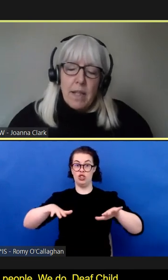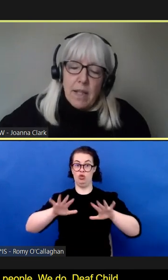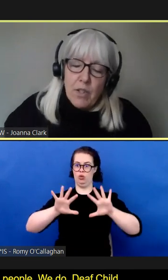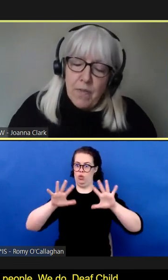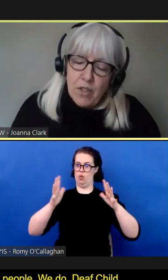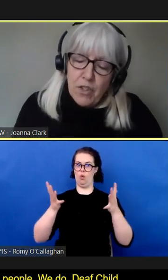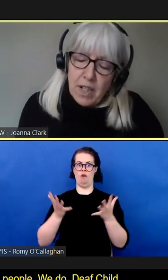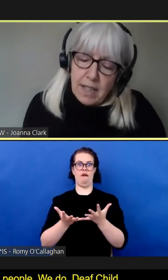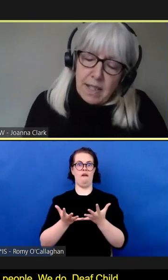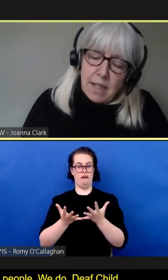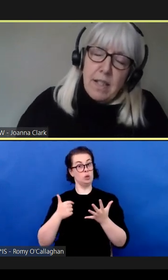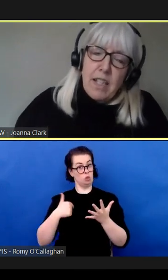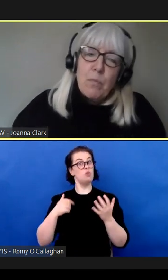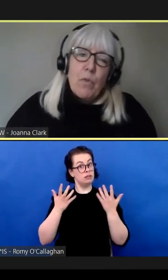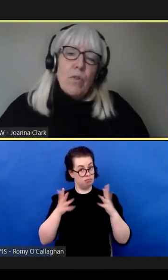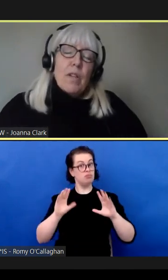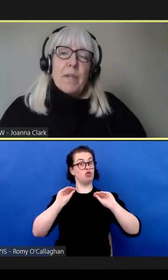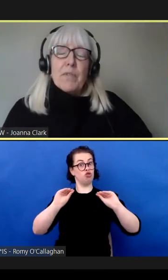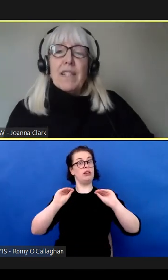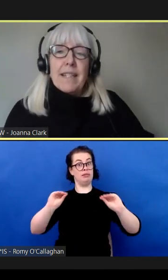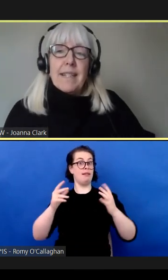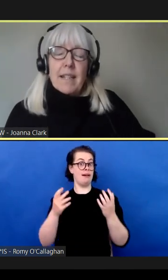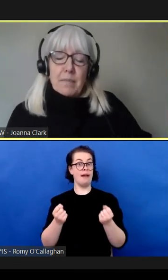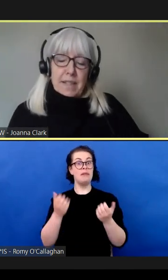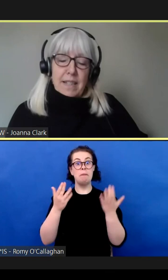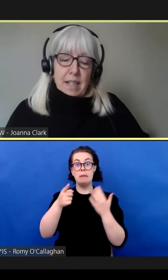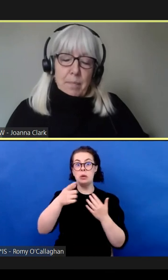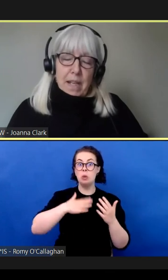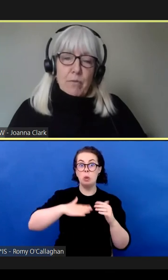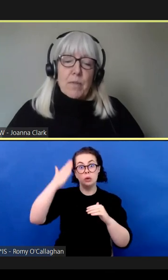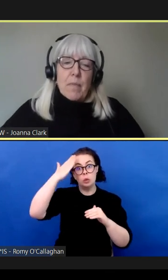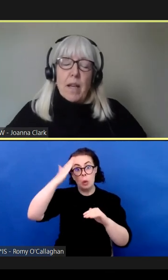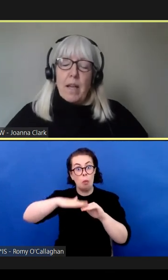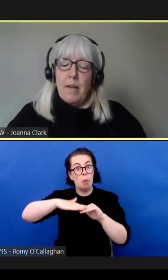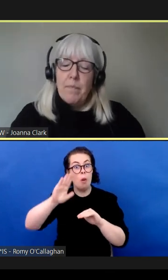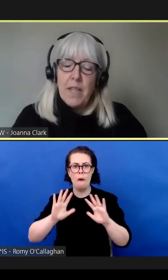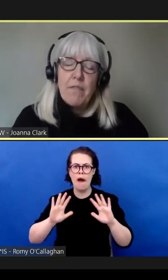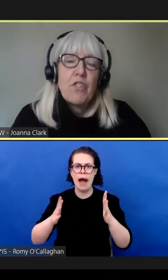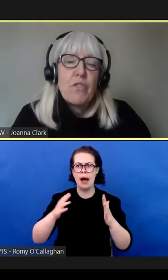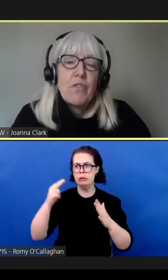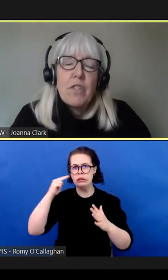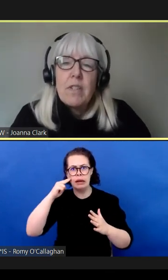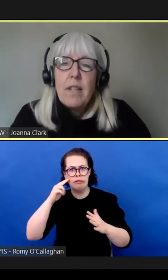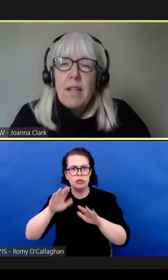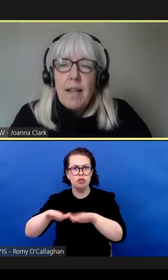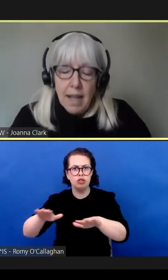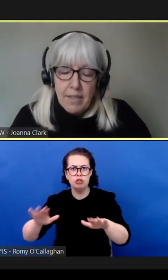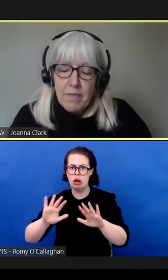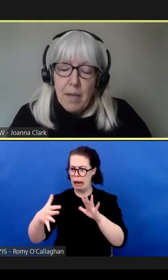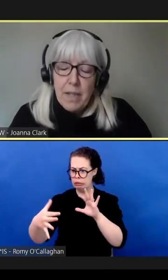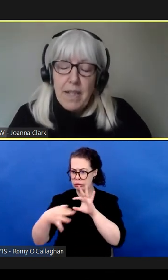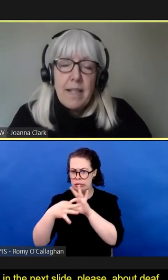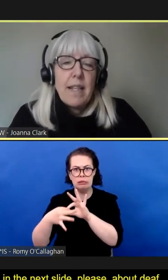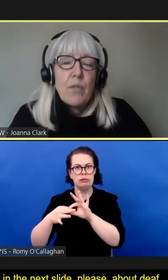be sort of interested in learning more, perhaps on the next slide, please, about deaf children and